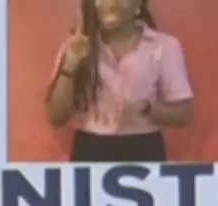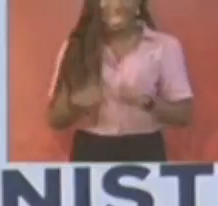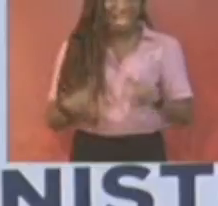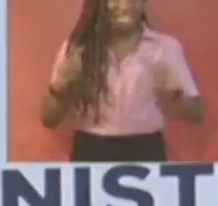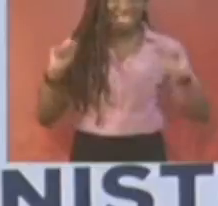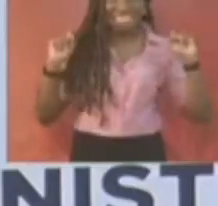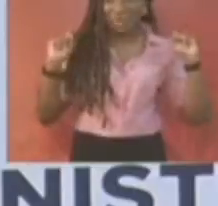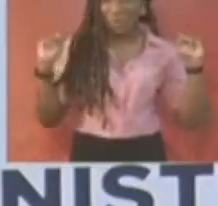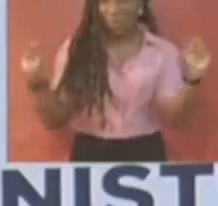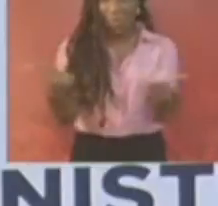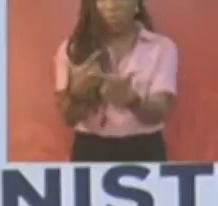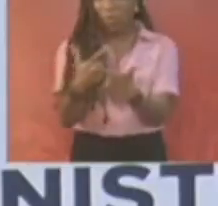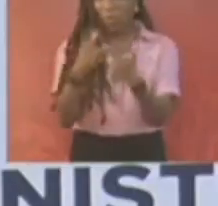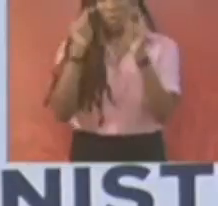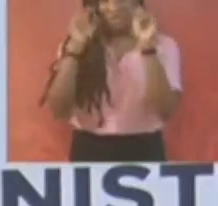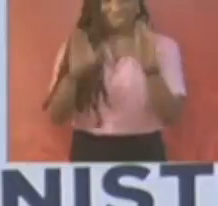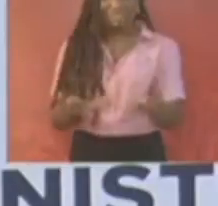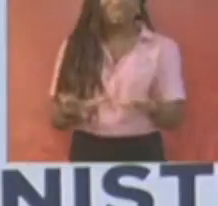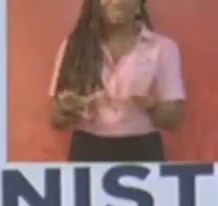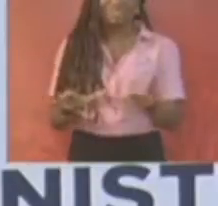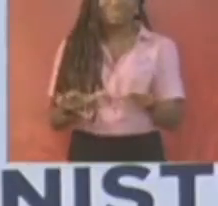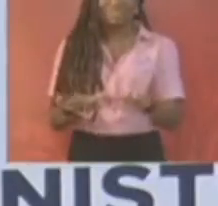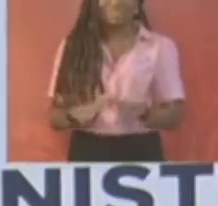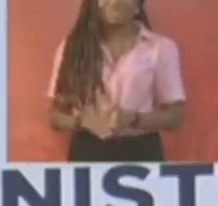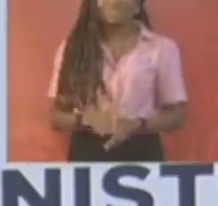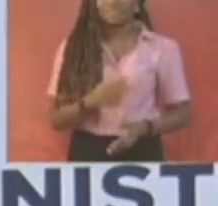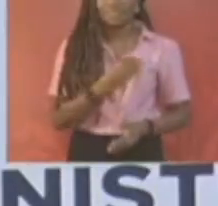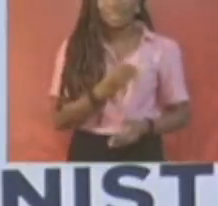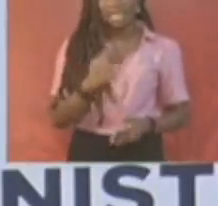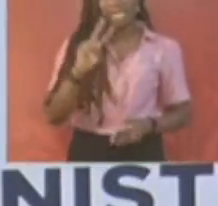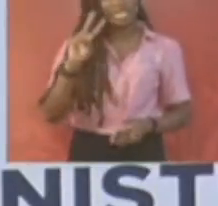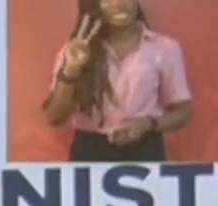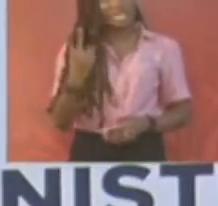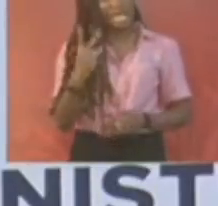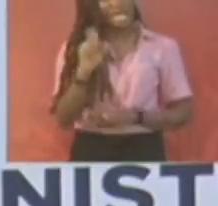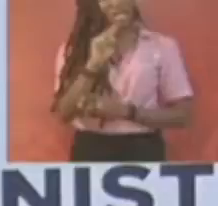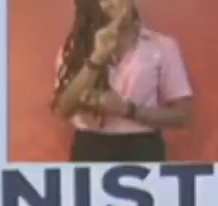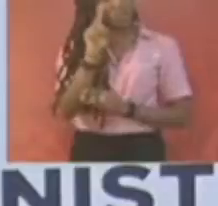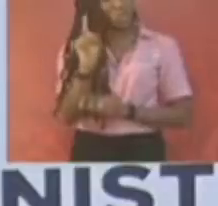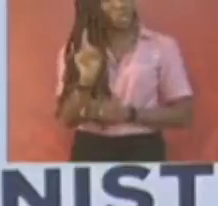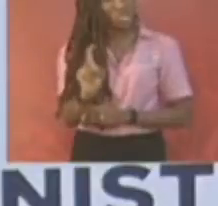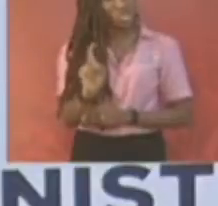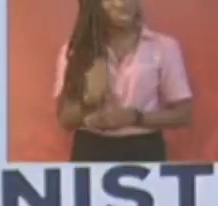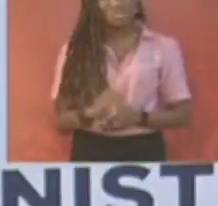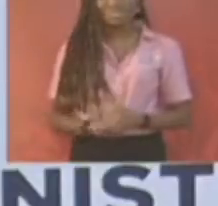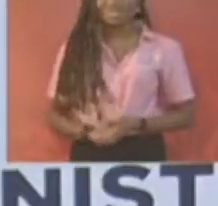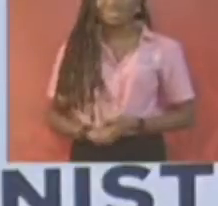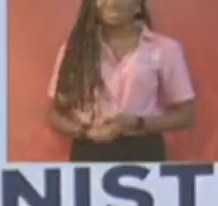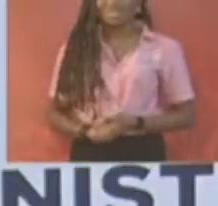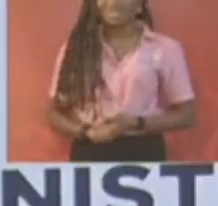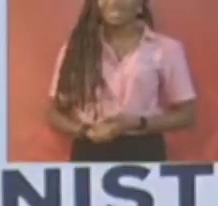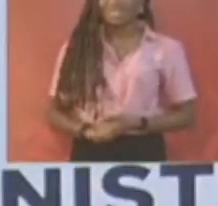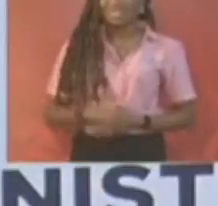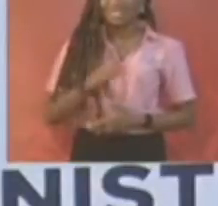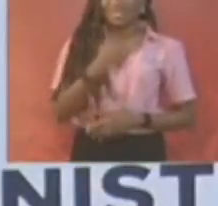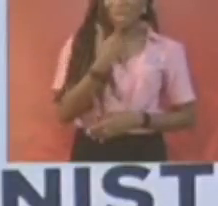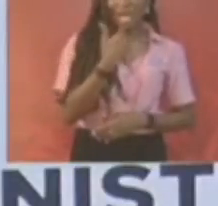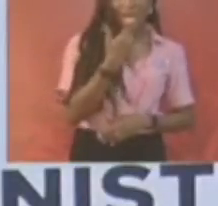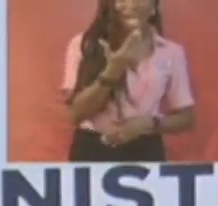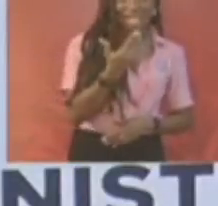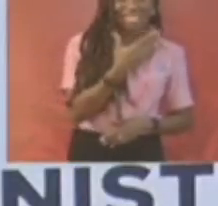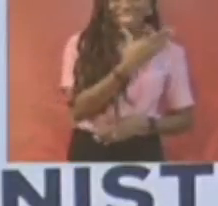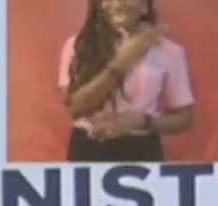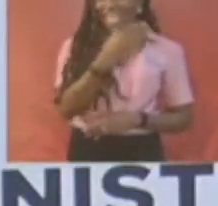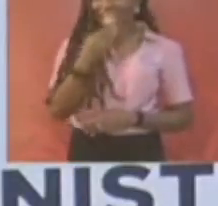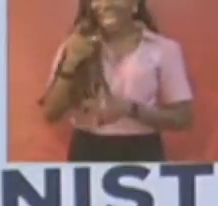blanket approach. Now, your second question is quite interesting, because you both asked and answered it, I think. You asked, what